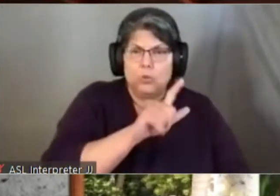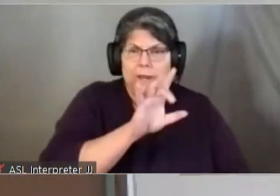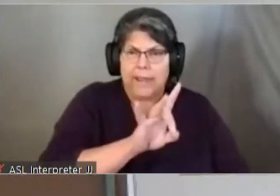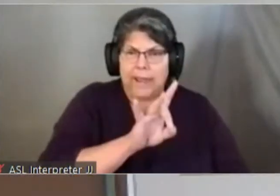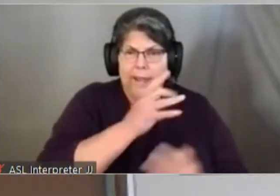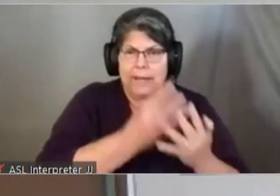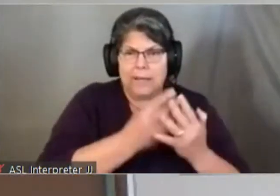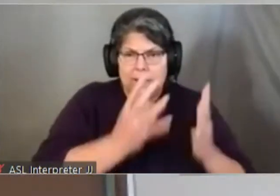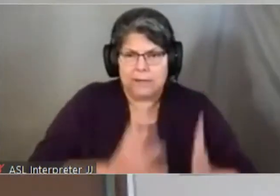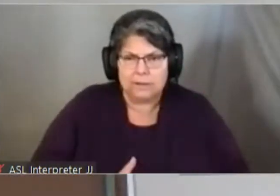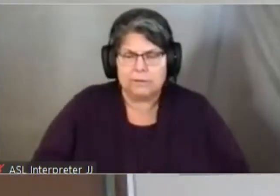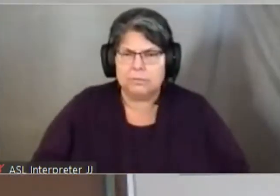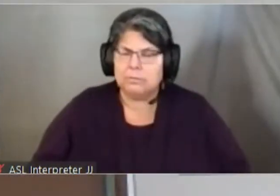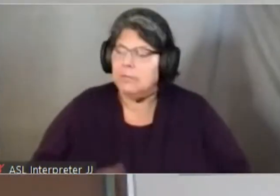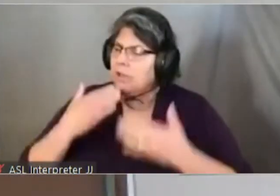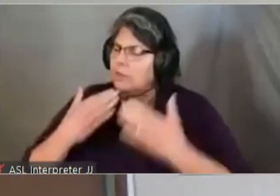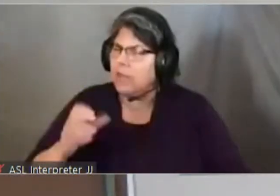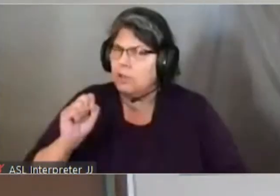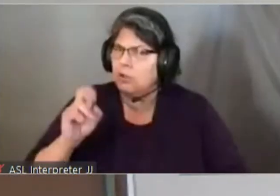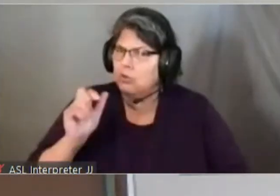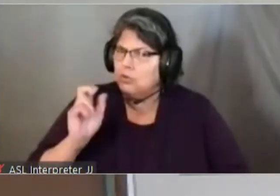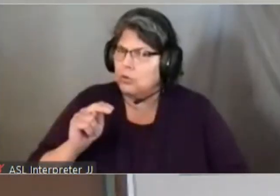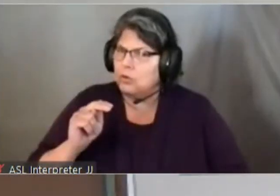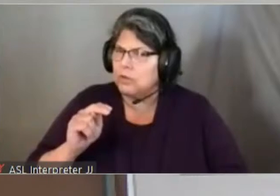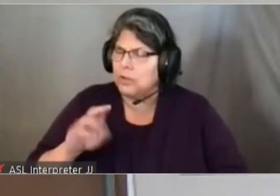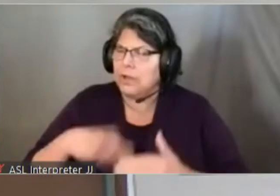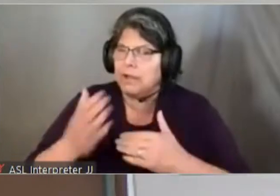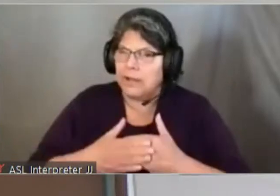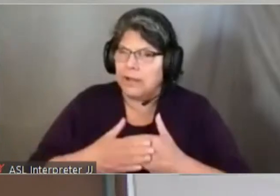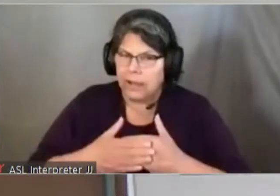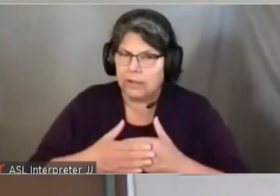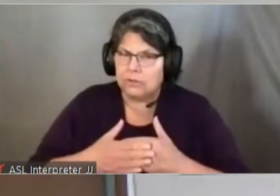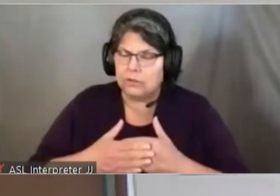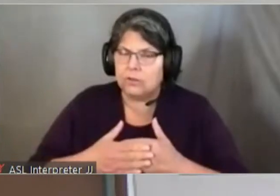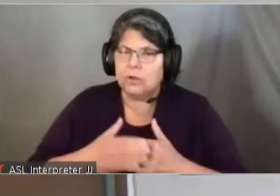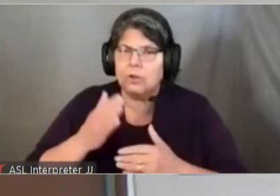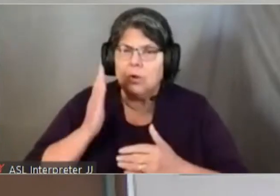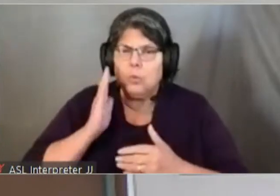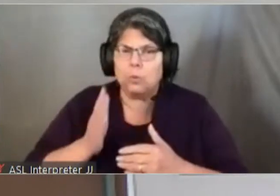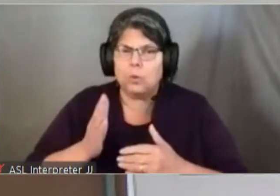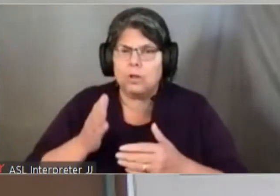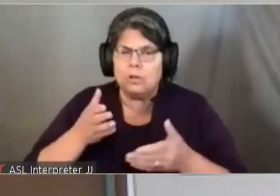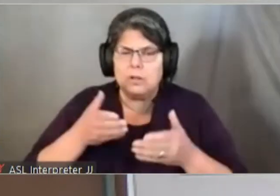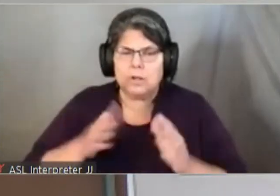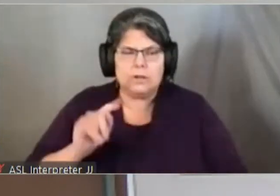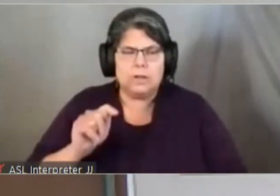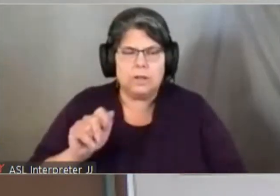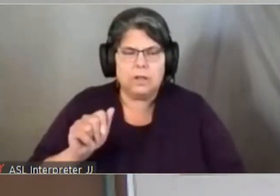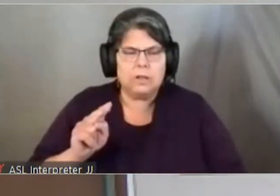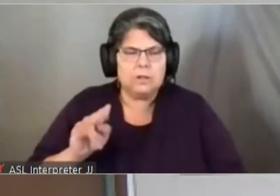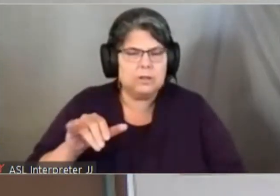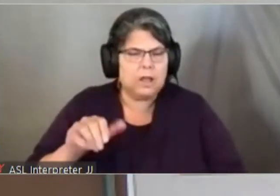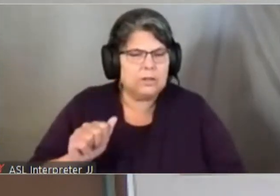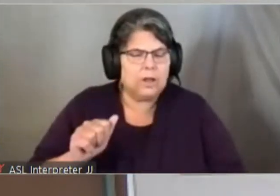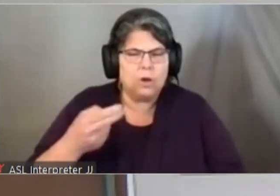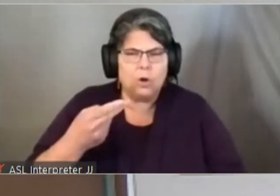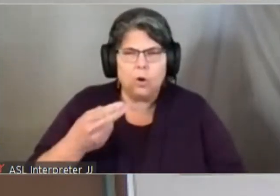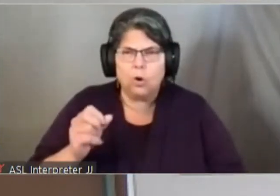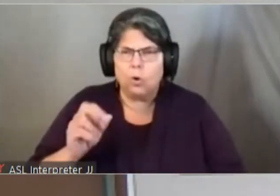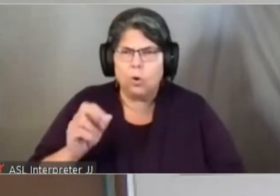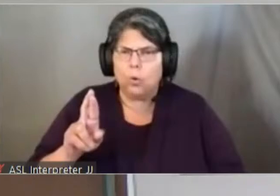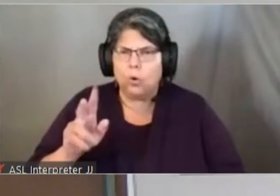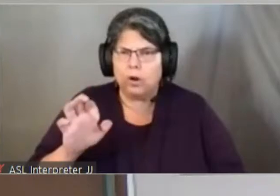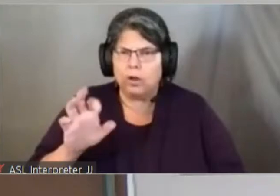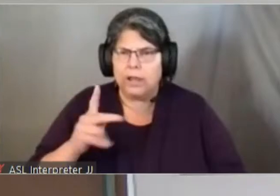Thank you, Susan. Next up, we are going to head over to Tanya Horlick from KMUD. Tanya, whenever you're